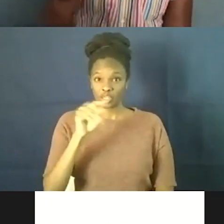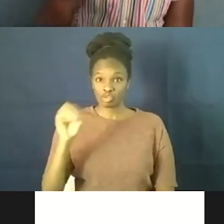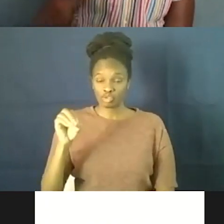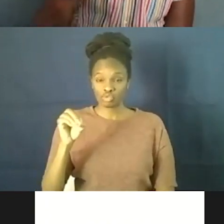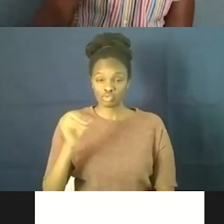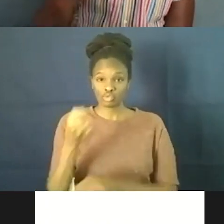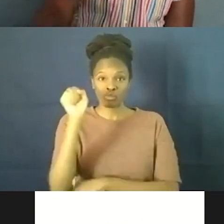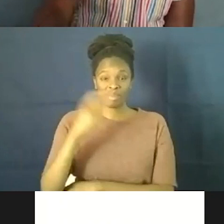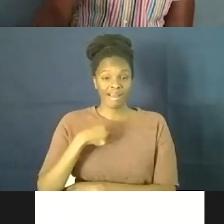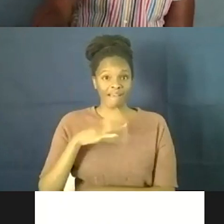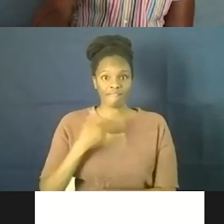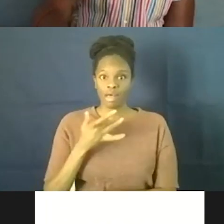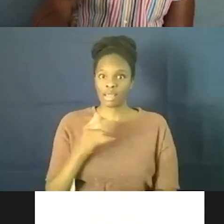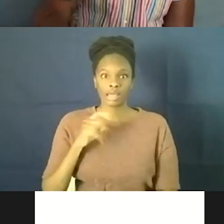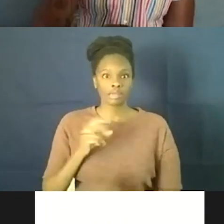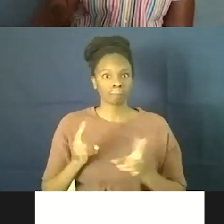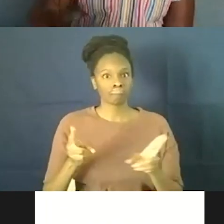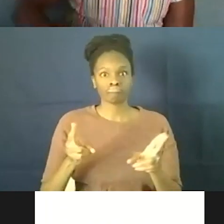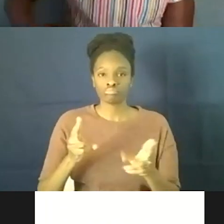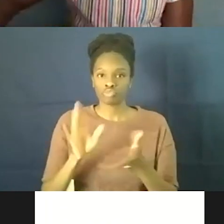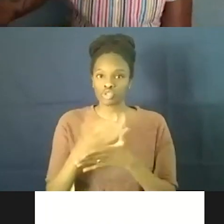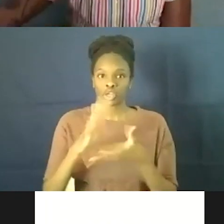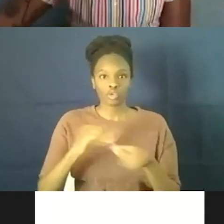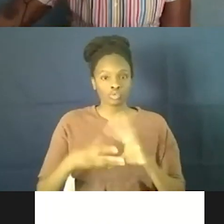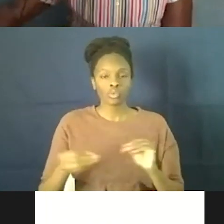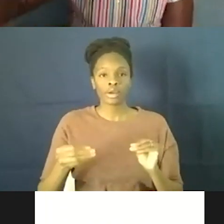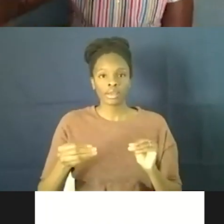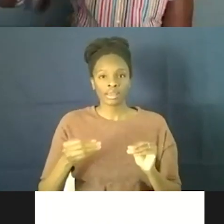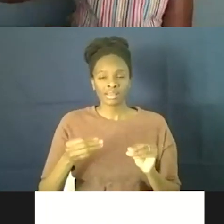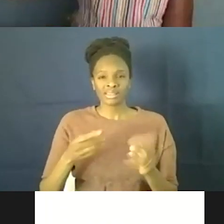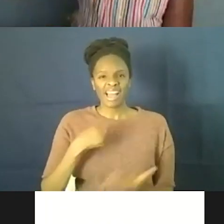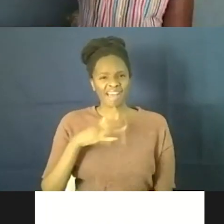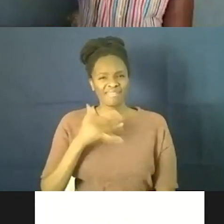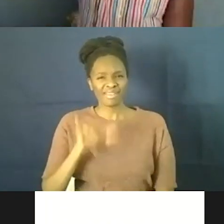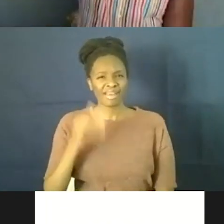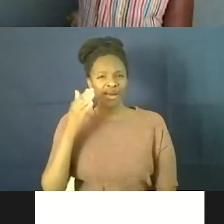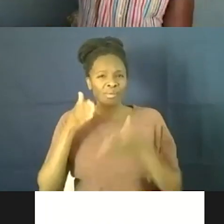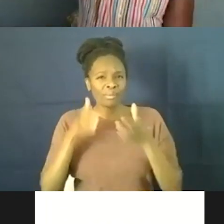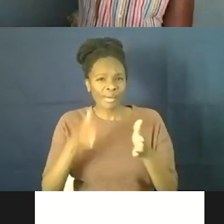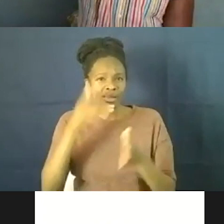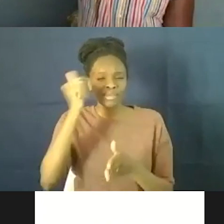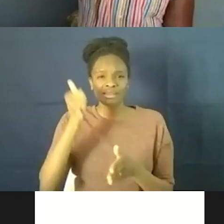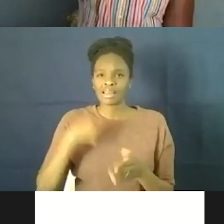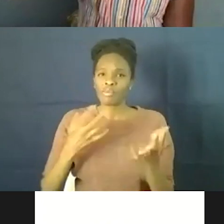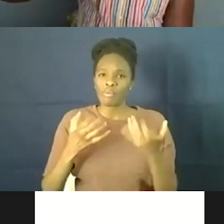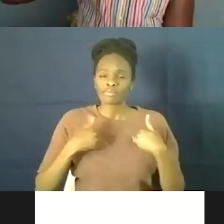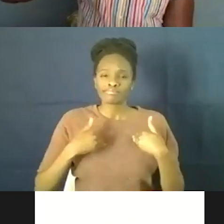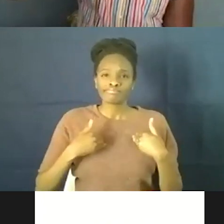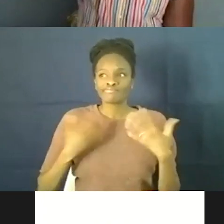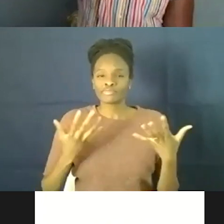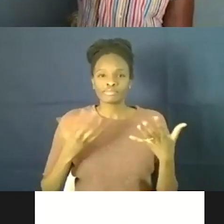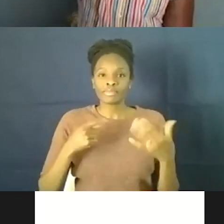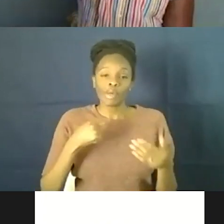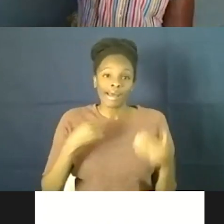and it was, I think, shared by everyone, but my urgency came from a place of just having these conversations with the Black